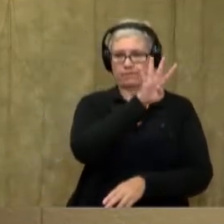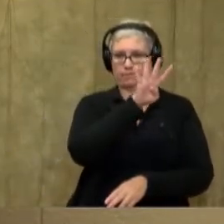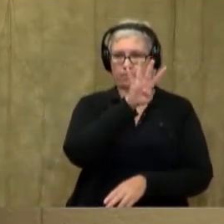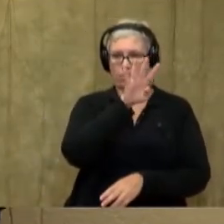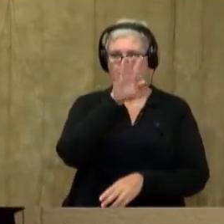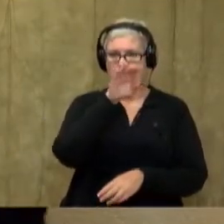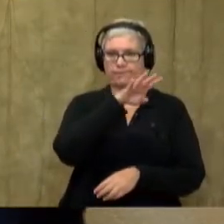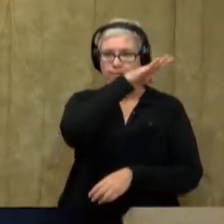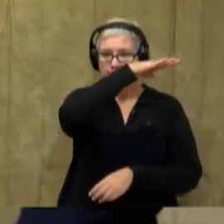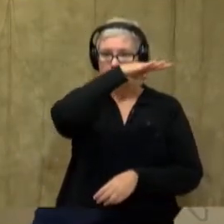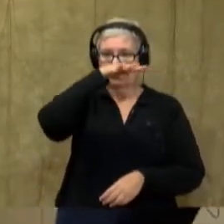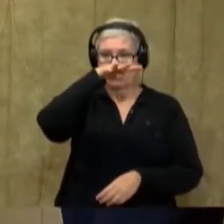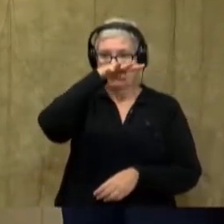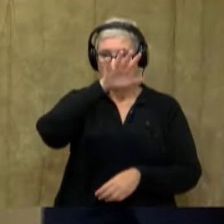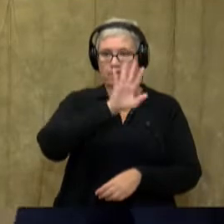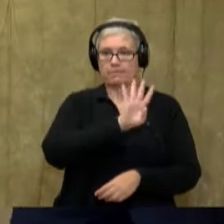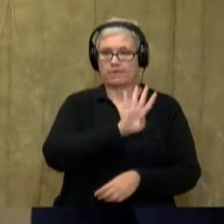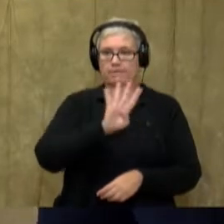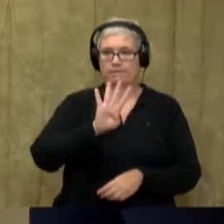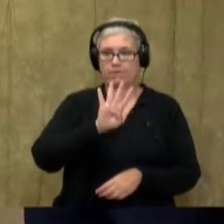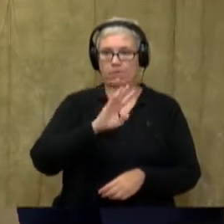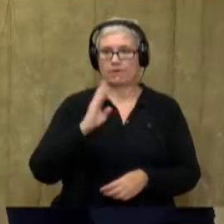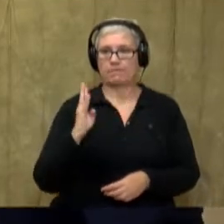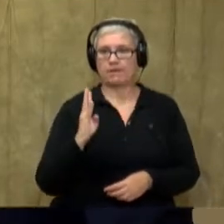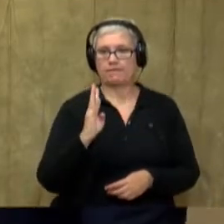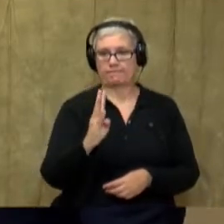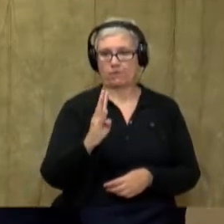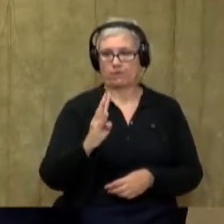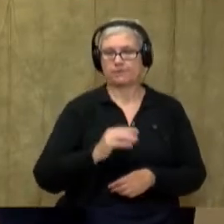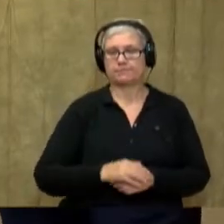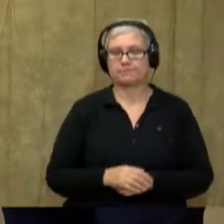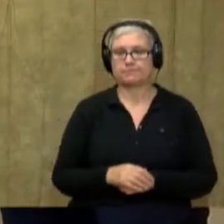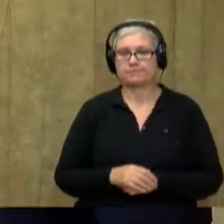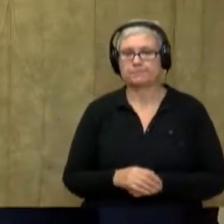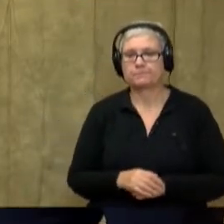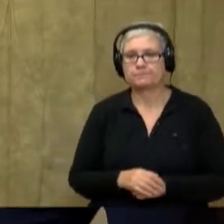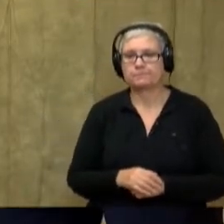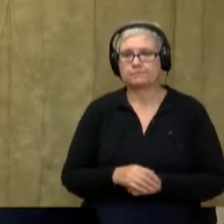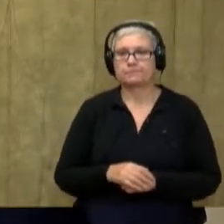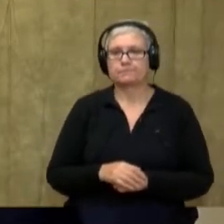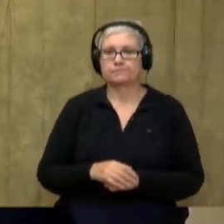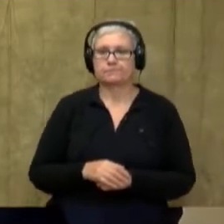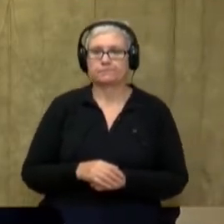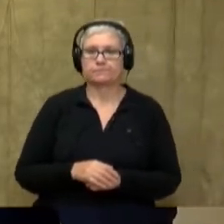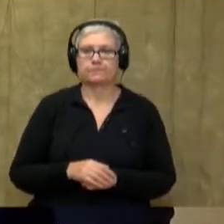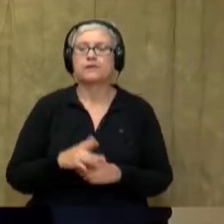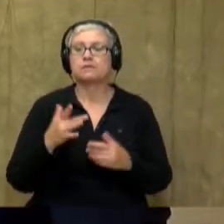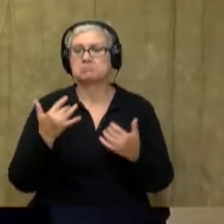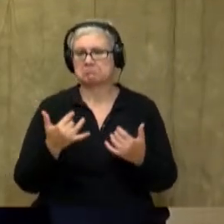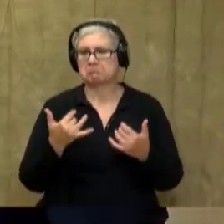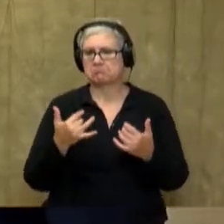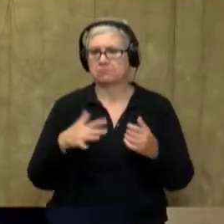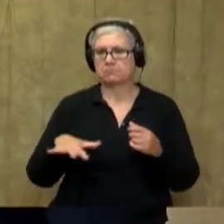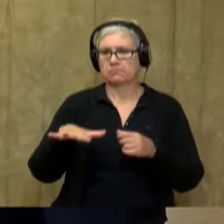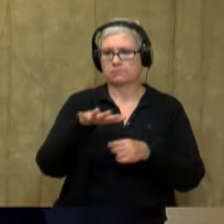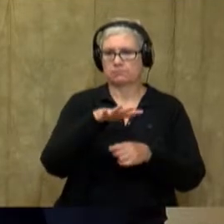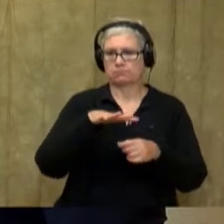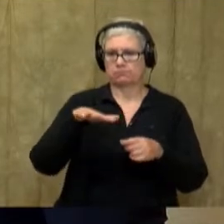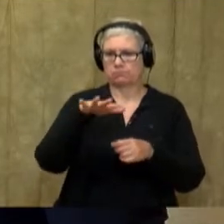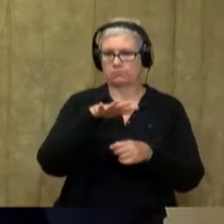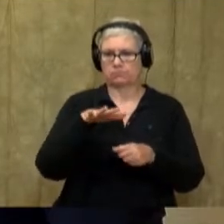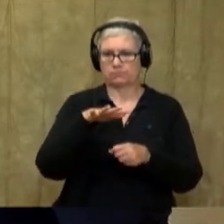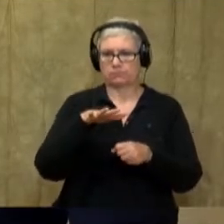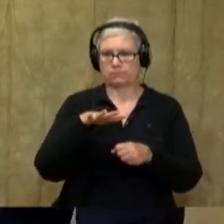4x4x4, entirely covered in paint. And now what I'm going to show you are the locations of